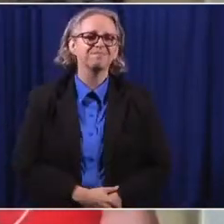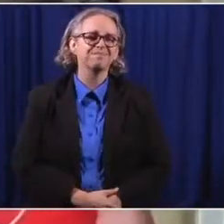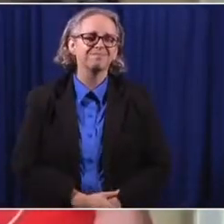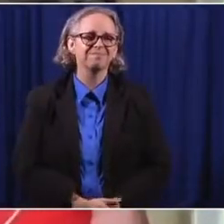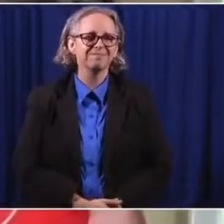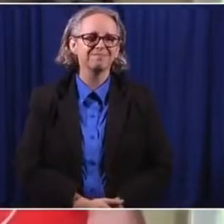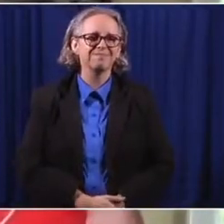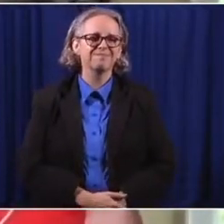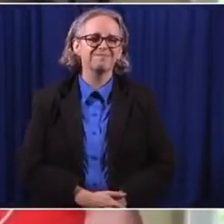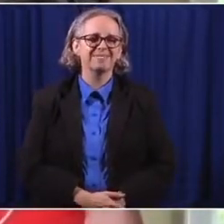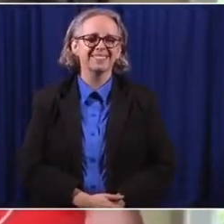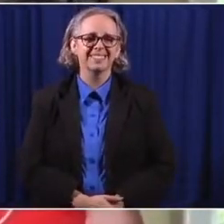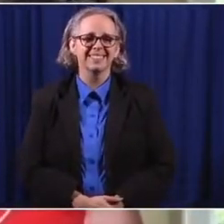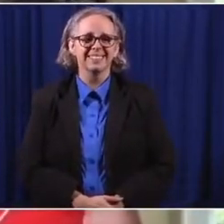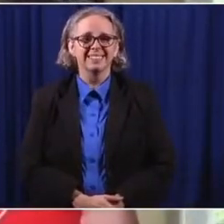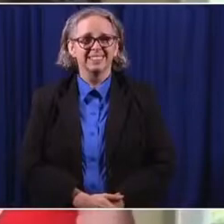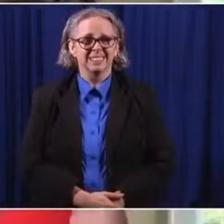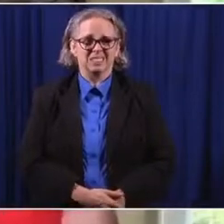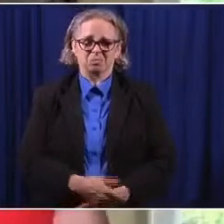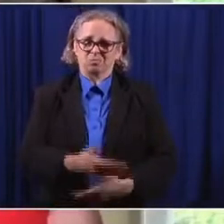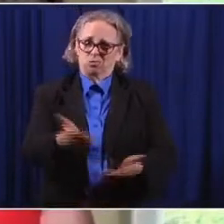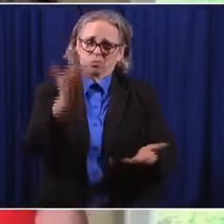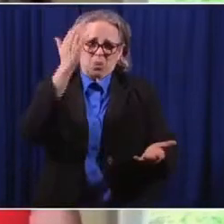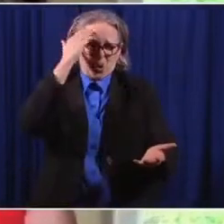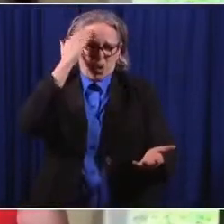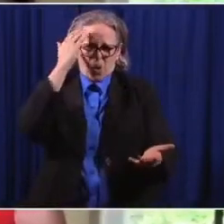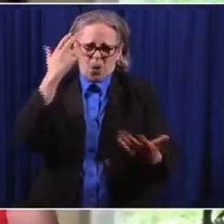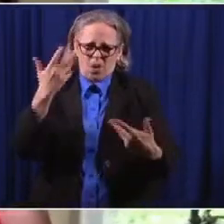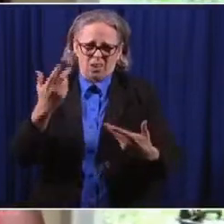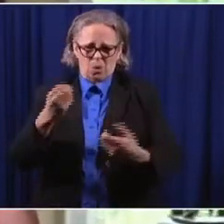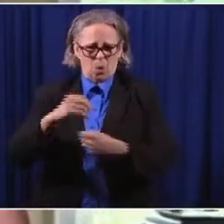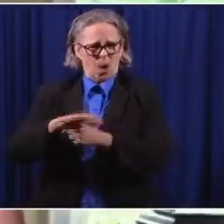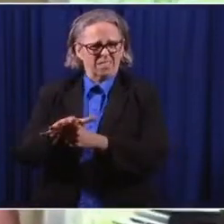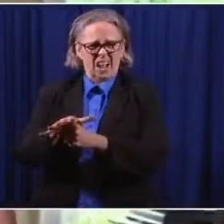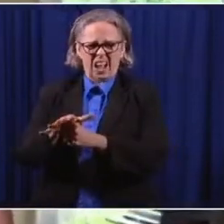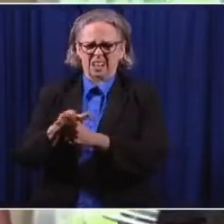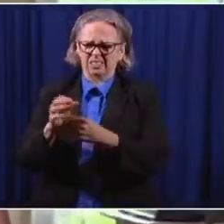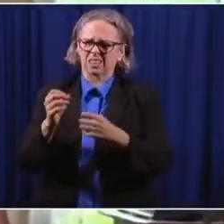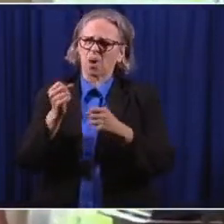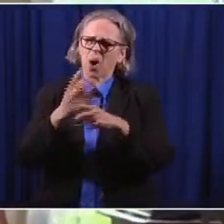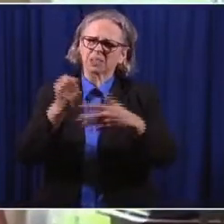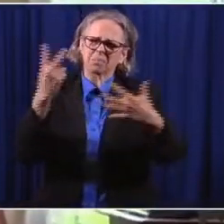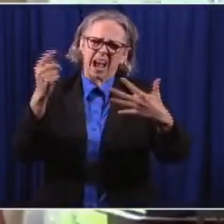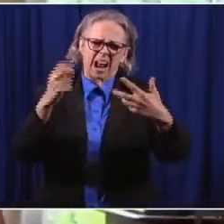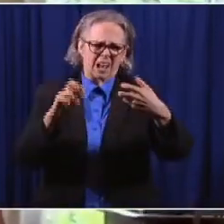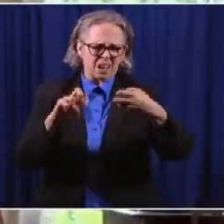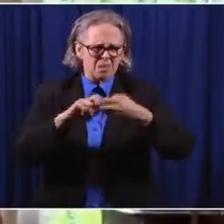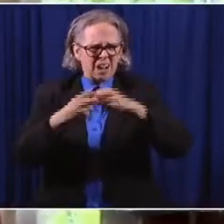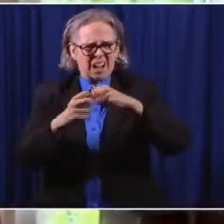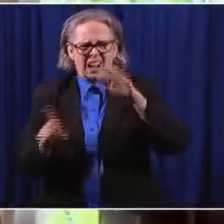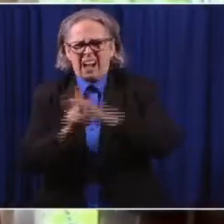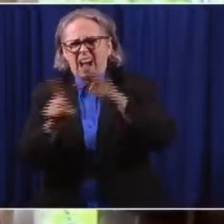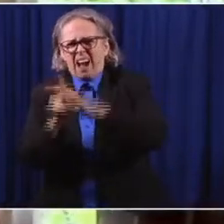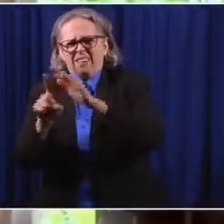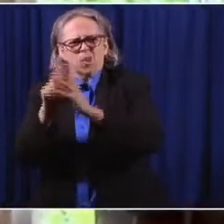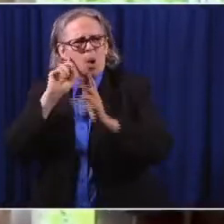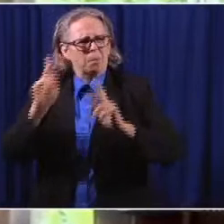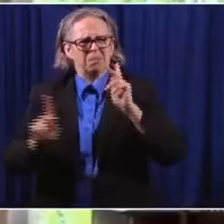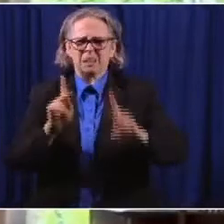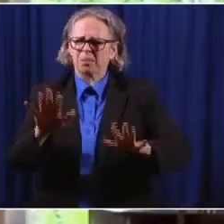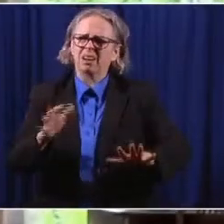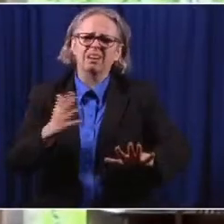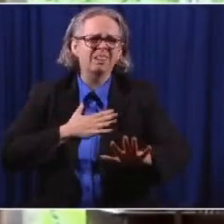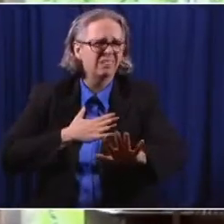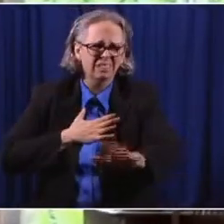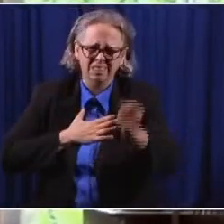things that this coronavirus have caused, and certainly food insecurity is something that we have to deal with, and there are people